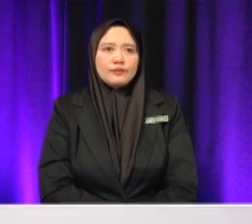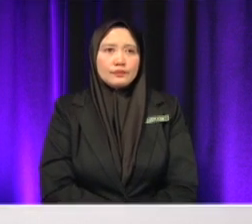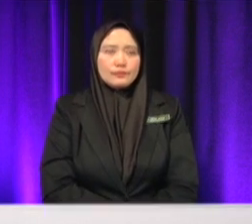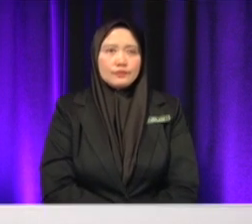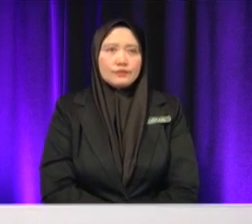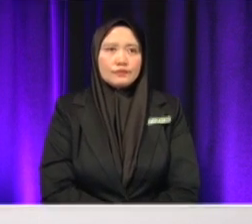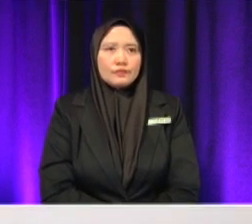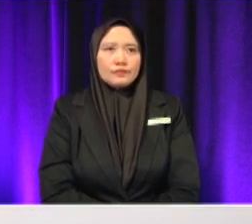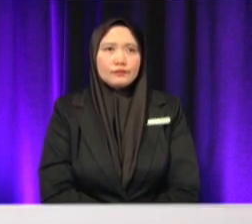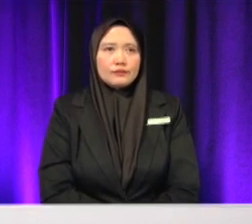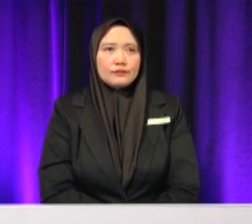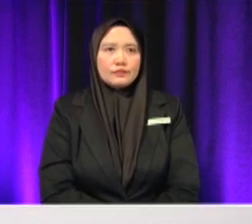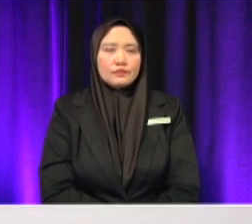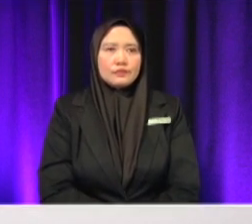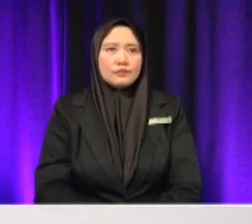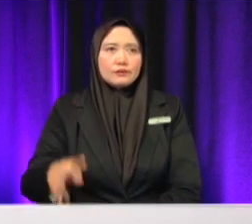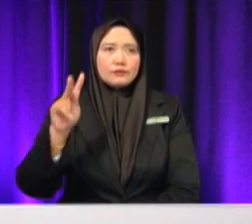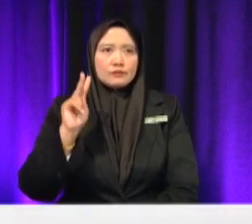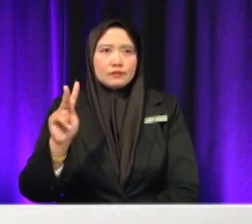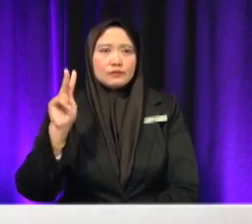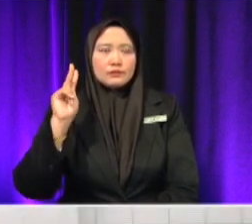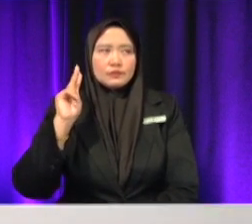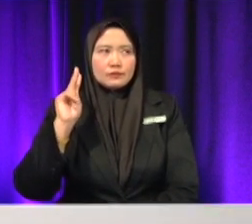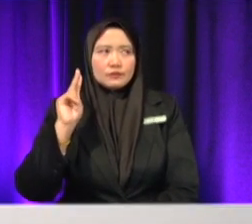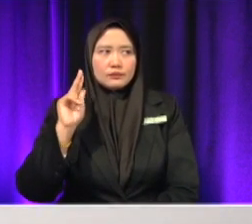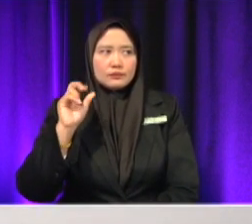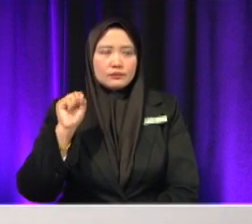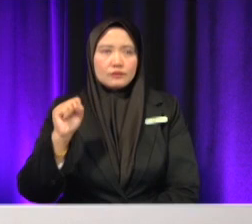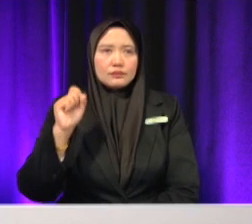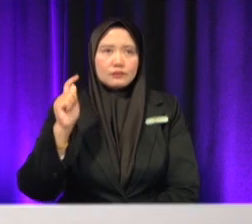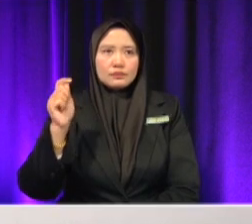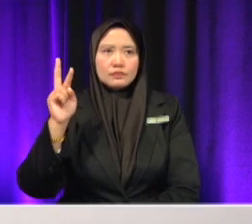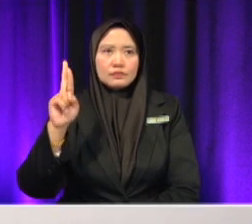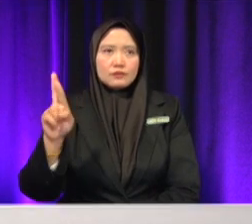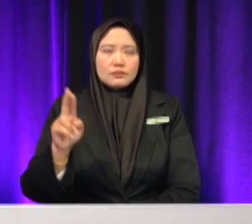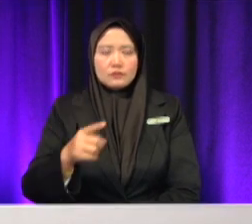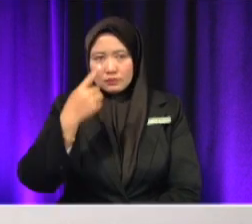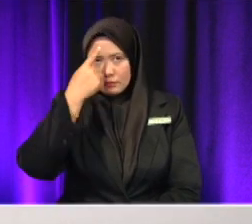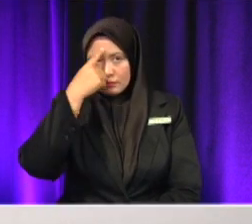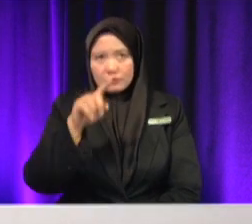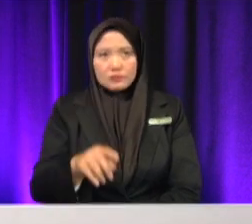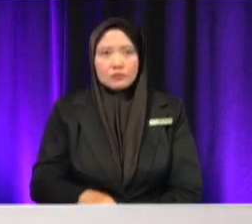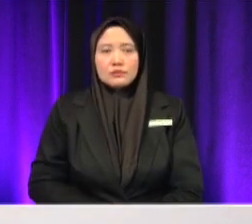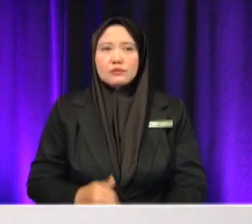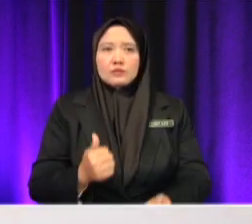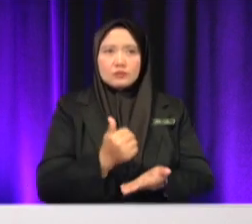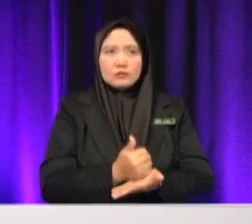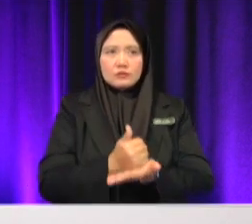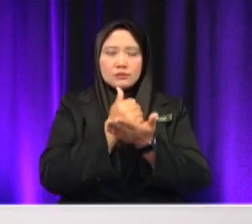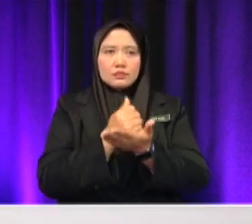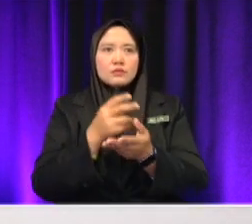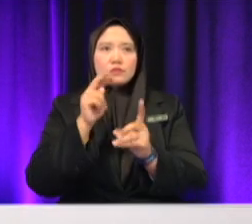people. And then the Kid Saving the Rainforest, KSTR. This charity helps nature